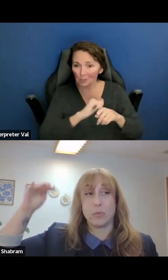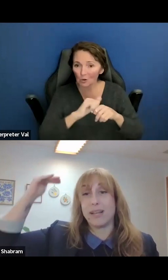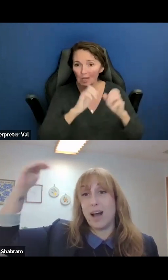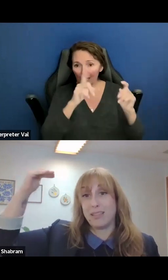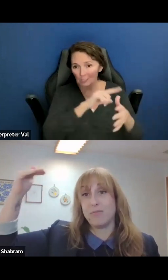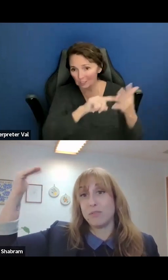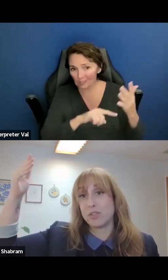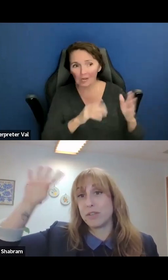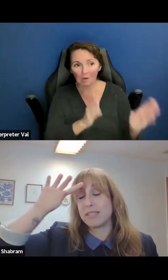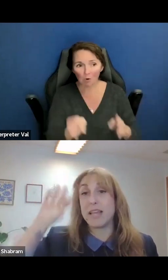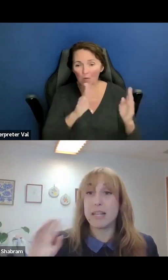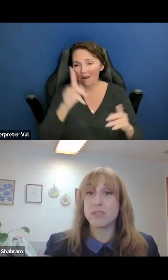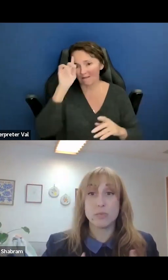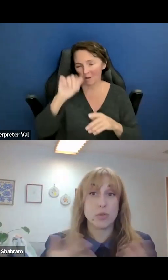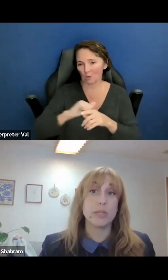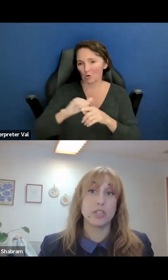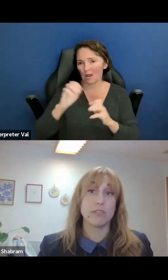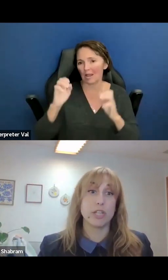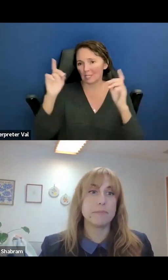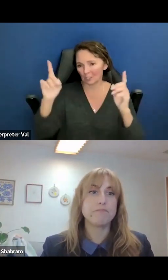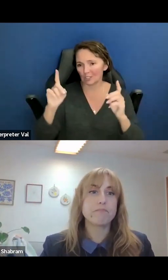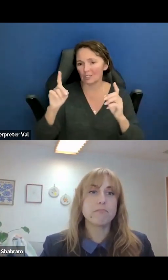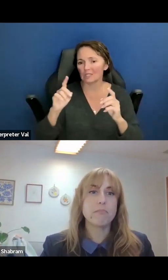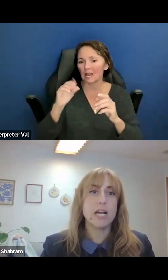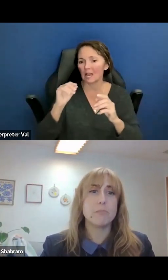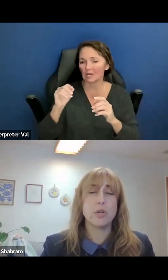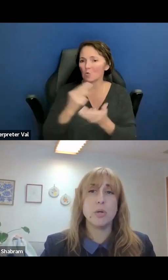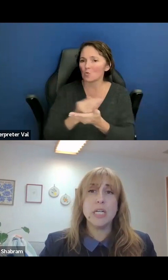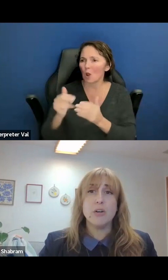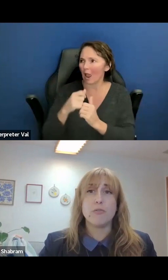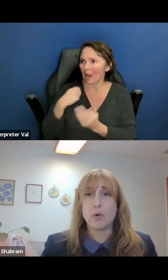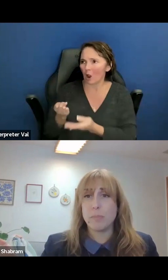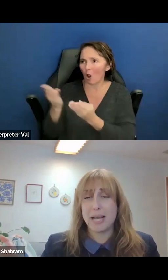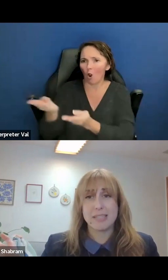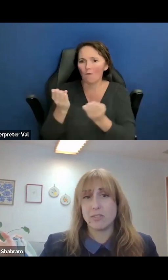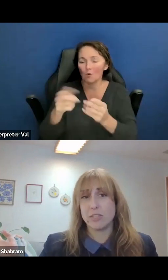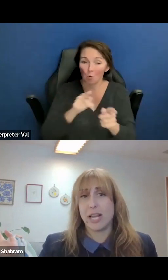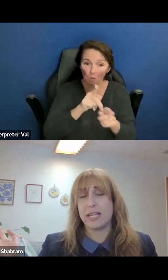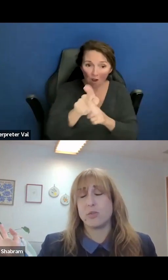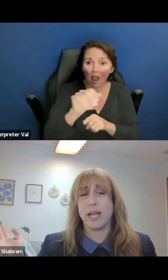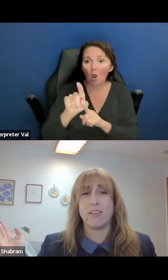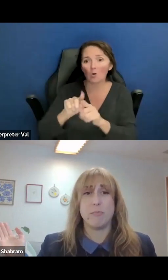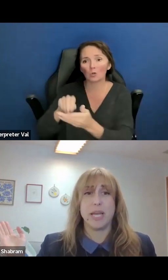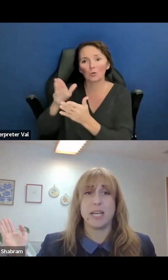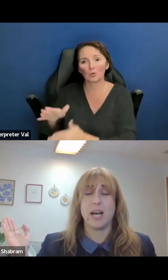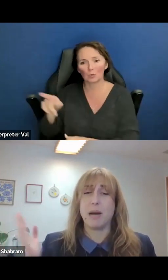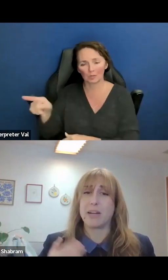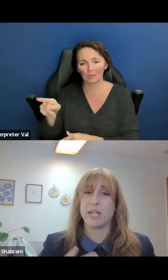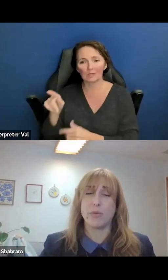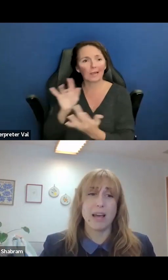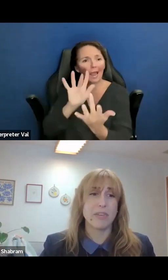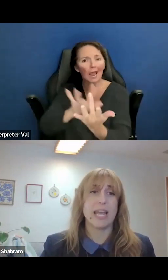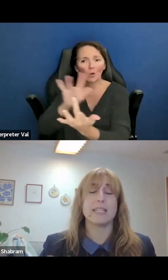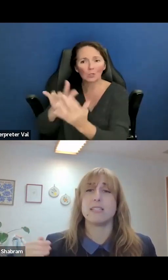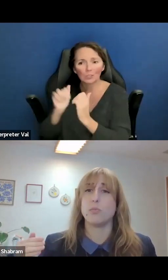high level of service. And that is truly challenging. So for the past year and change, we have been